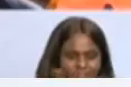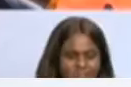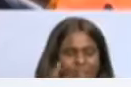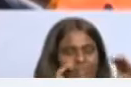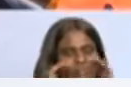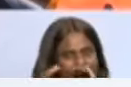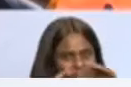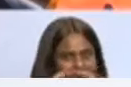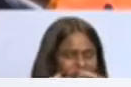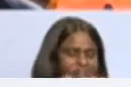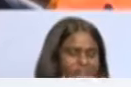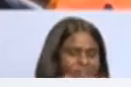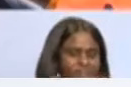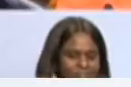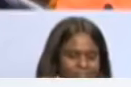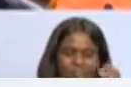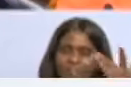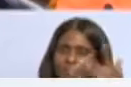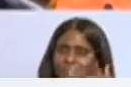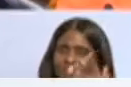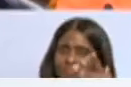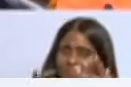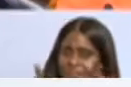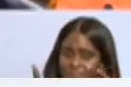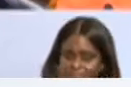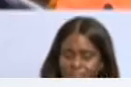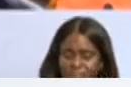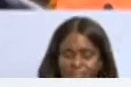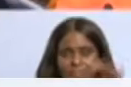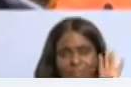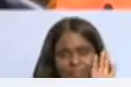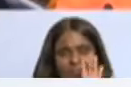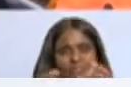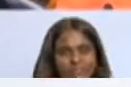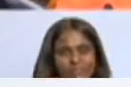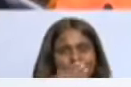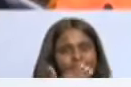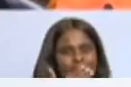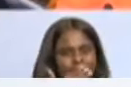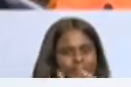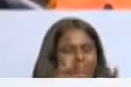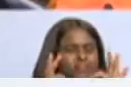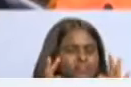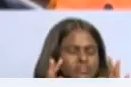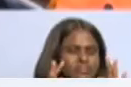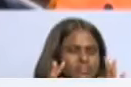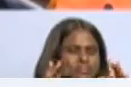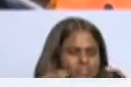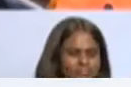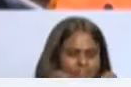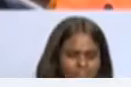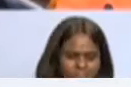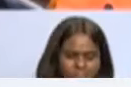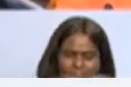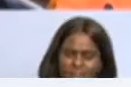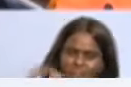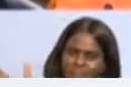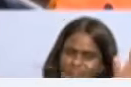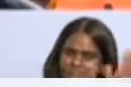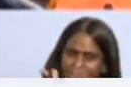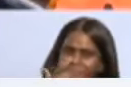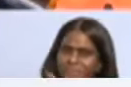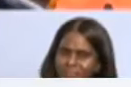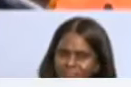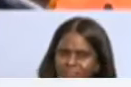communication technology sector has demonstrated a remarkable degree of versatility, even in the face of climate change,